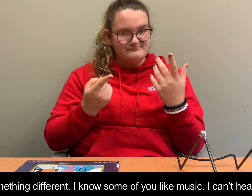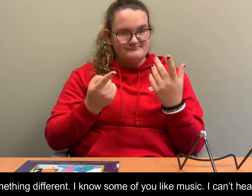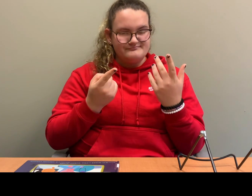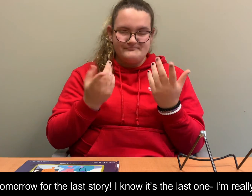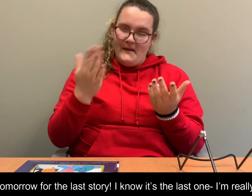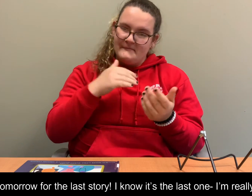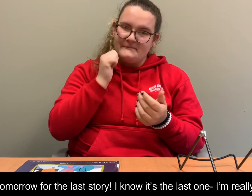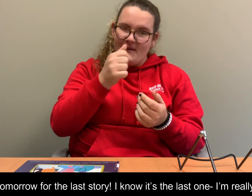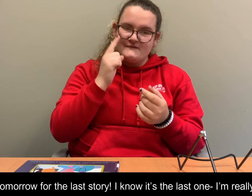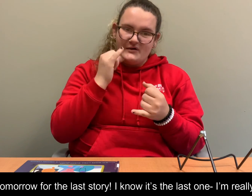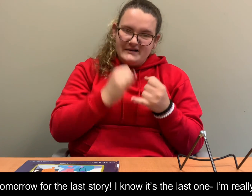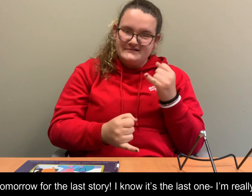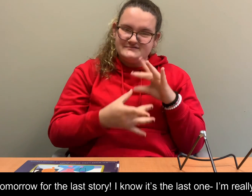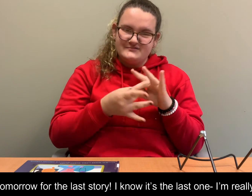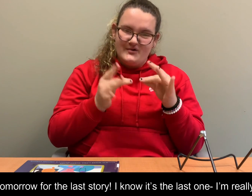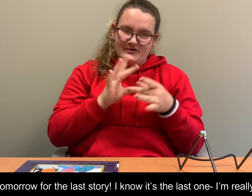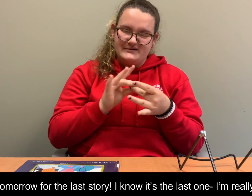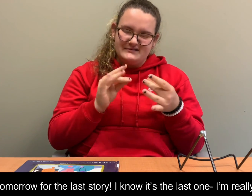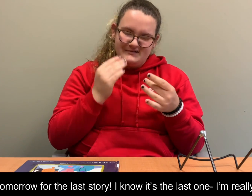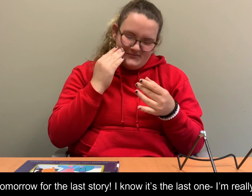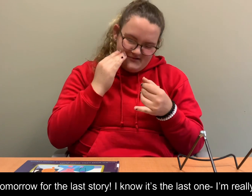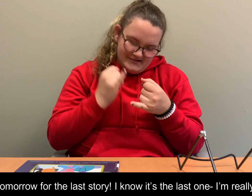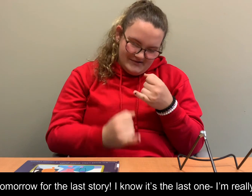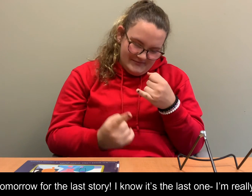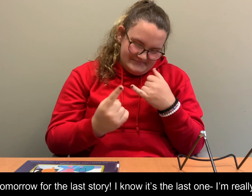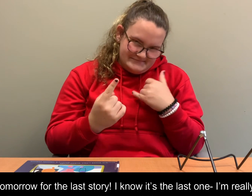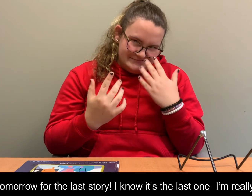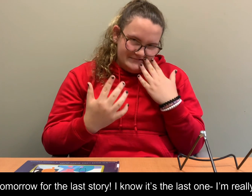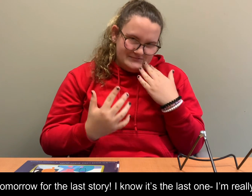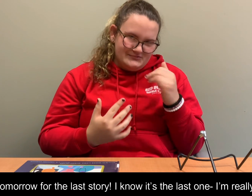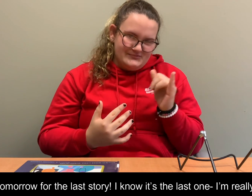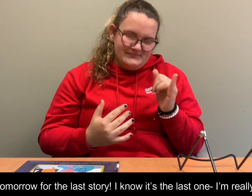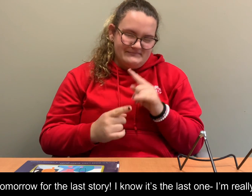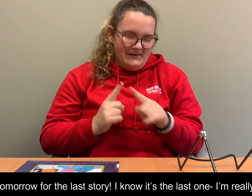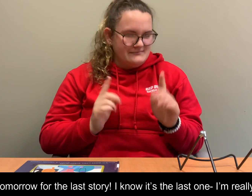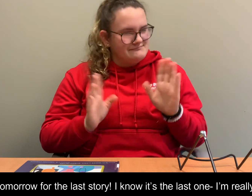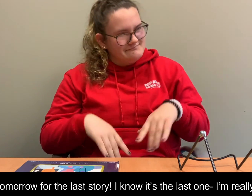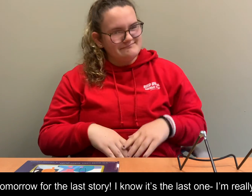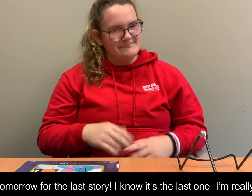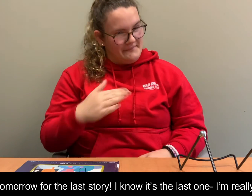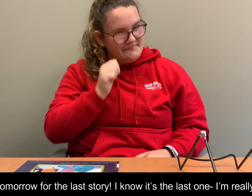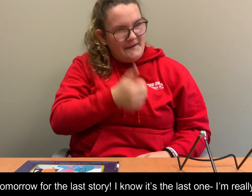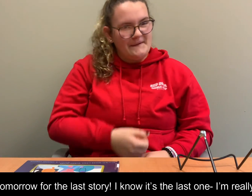the vibrations. So come tomorrow for the last story. I know it's the